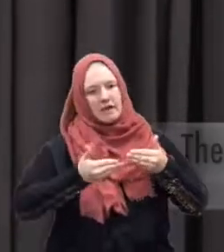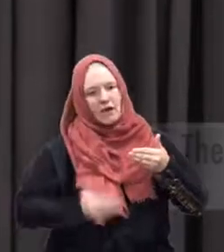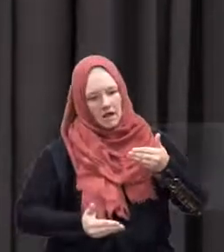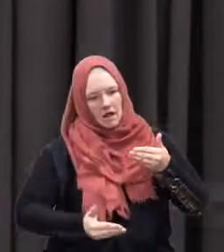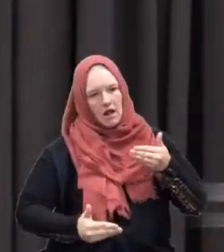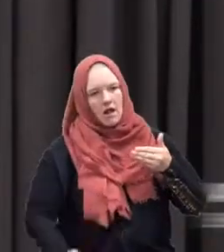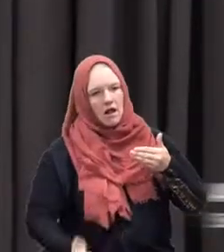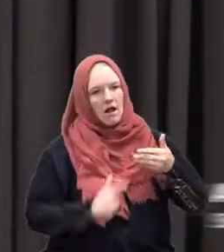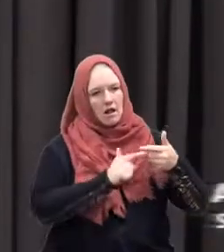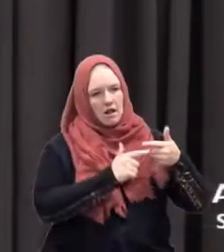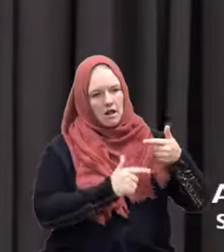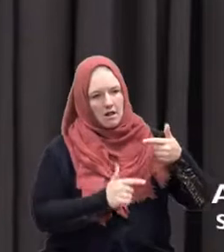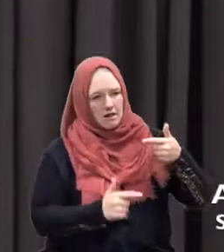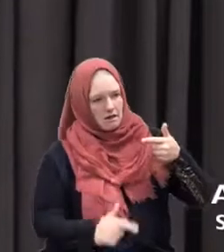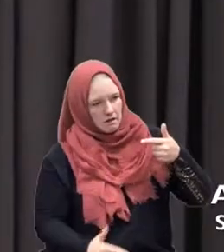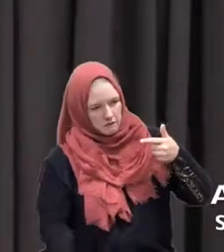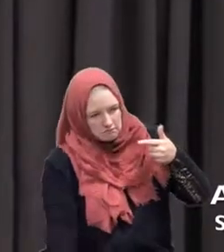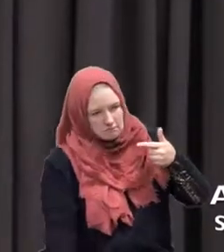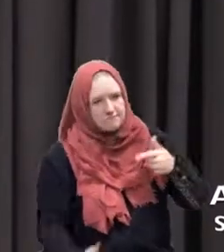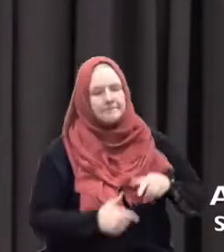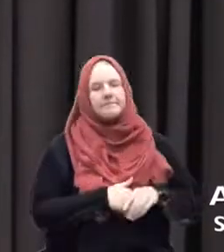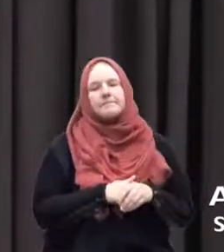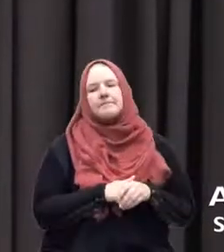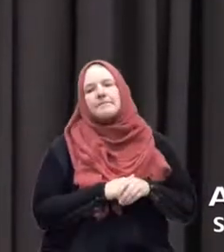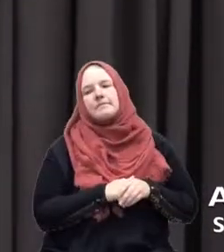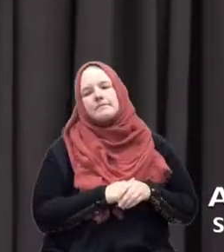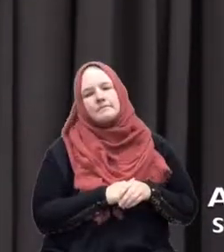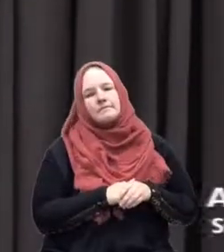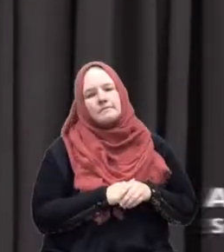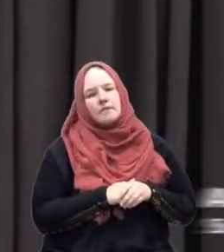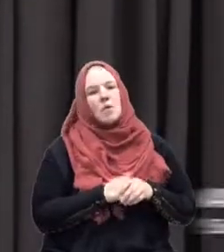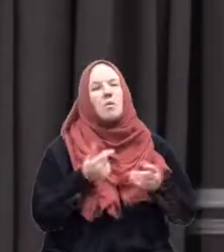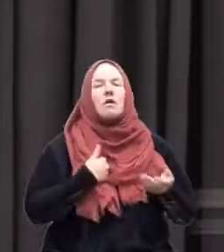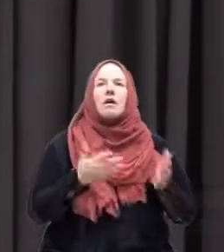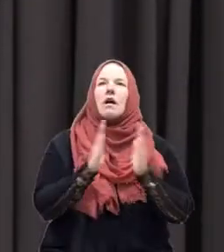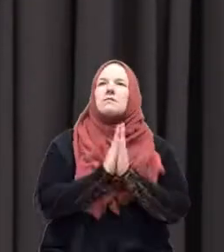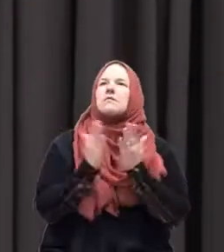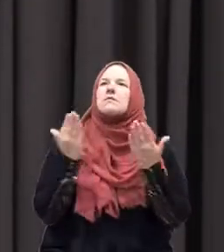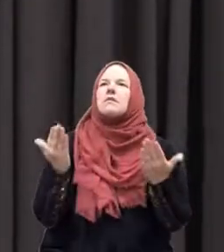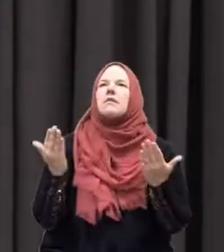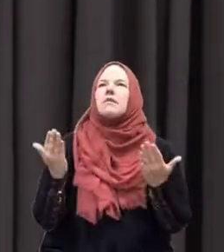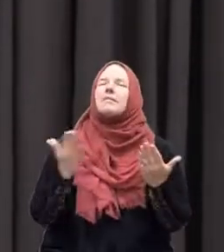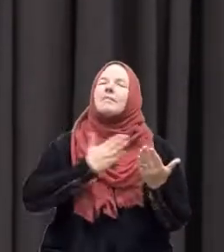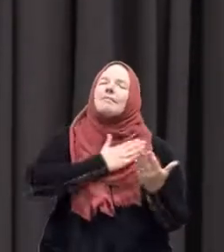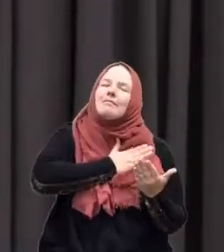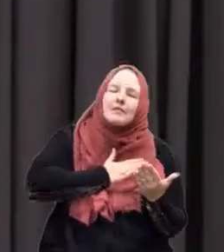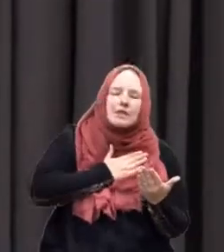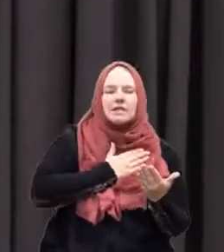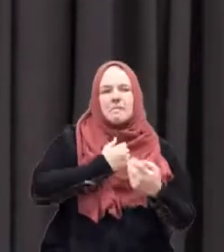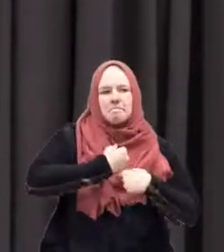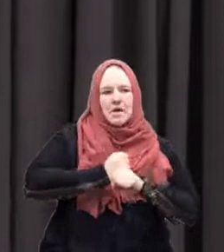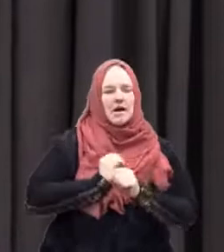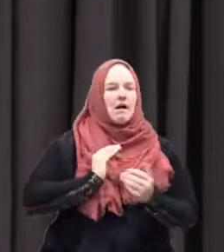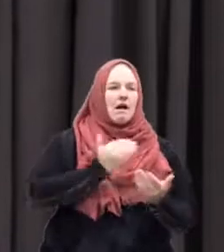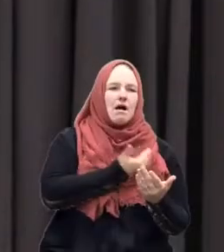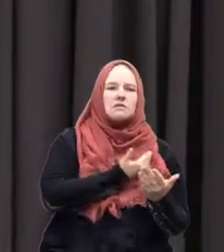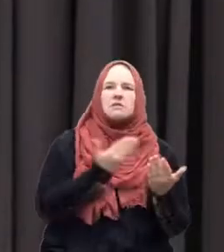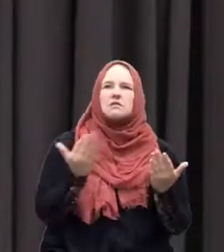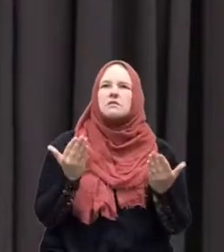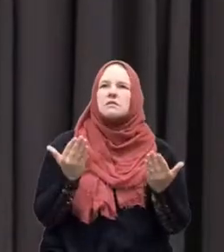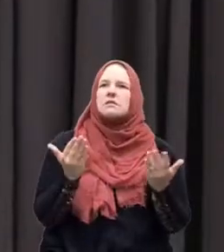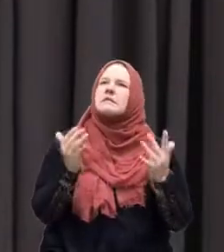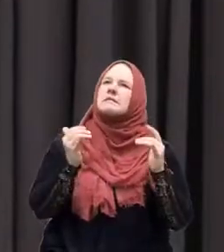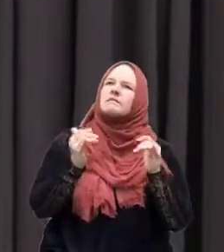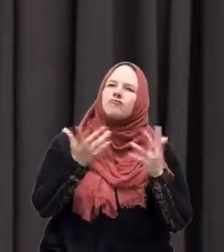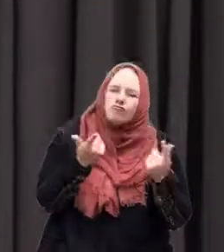the following generation, then the following generation. We ask Allah subhanahu wa ta'ala to make us